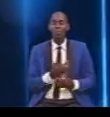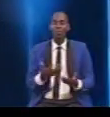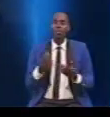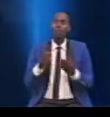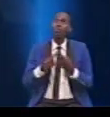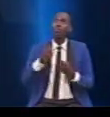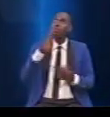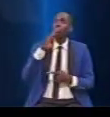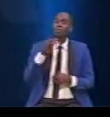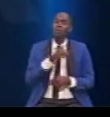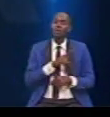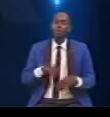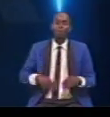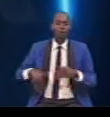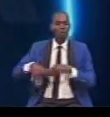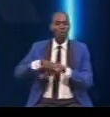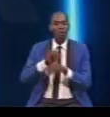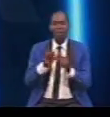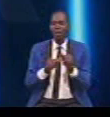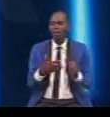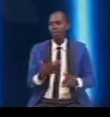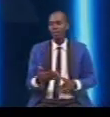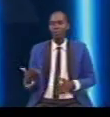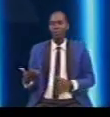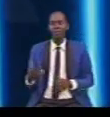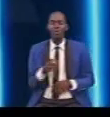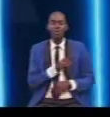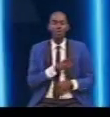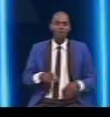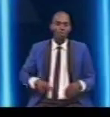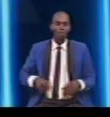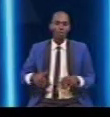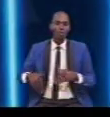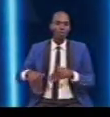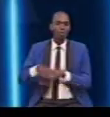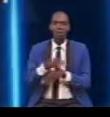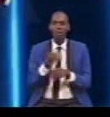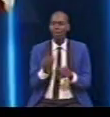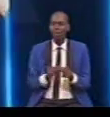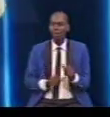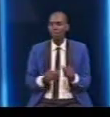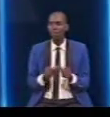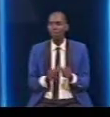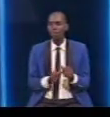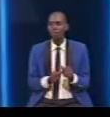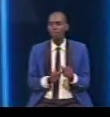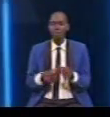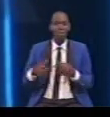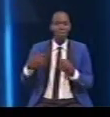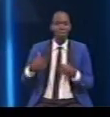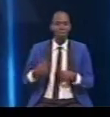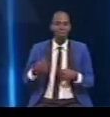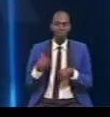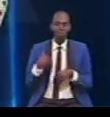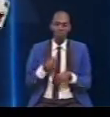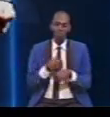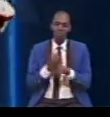Lord of everything, the Lord of every part of us. We make room for You.